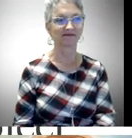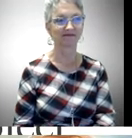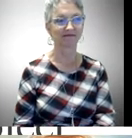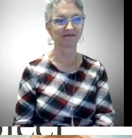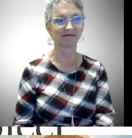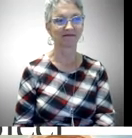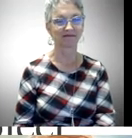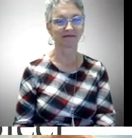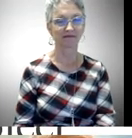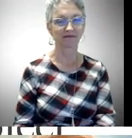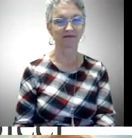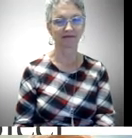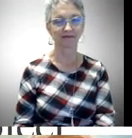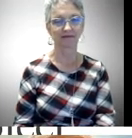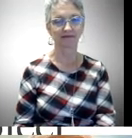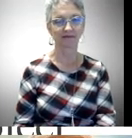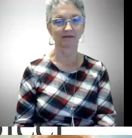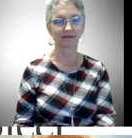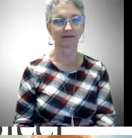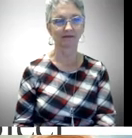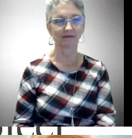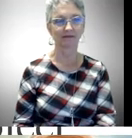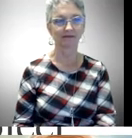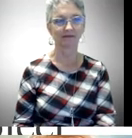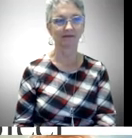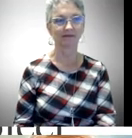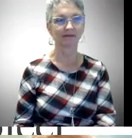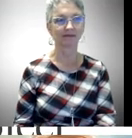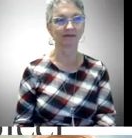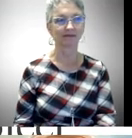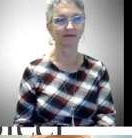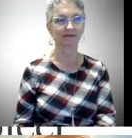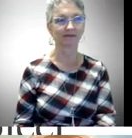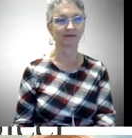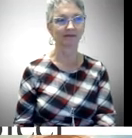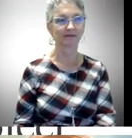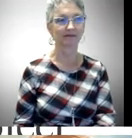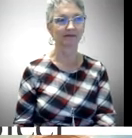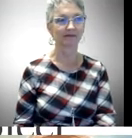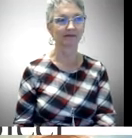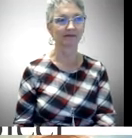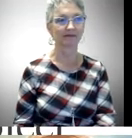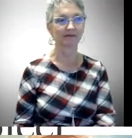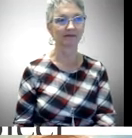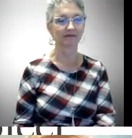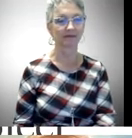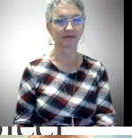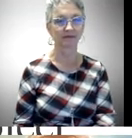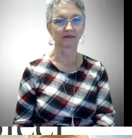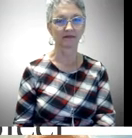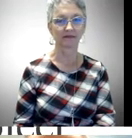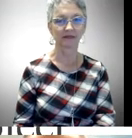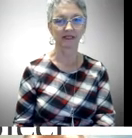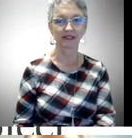you, I've been working at disability rights for 30 years, and I wasn't aware of this pilot study or this program. It